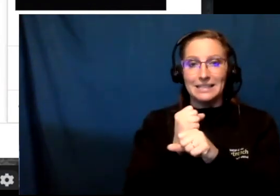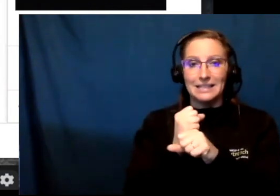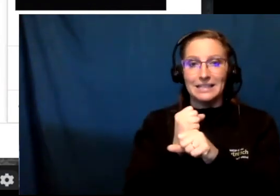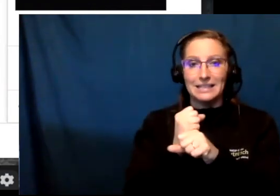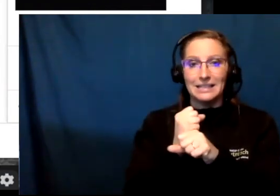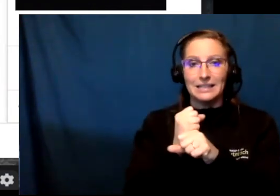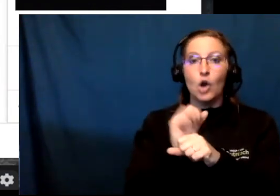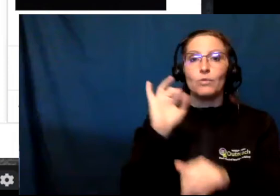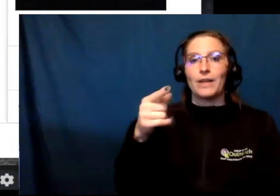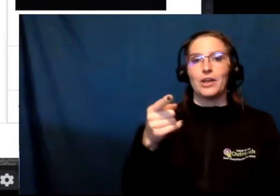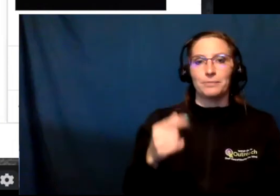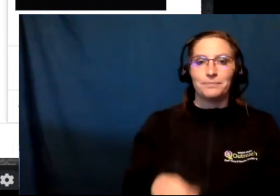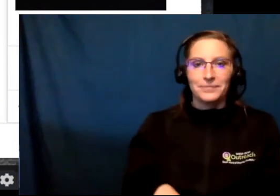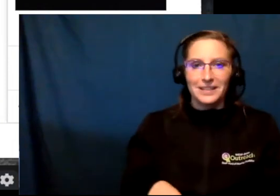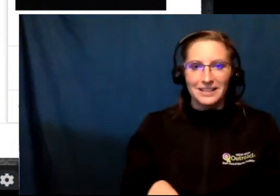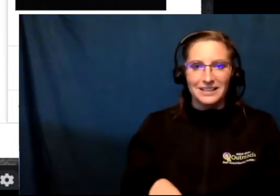oh, yep, right here. So